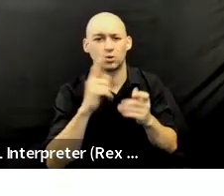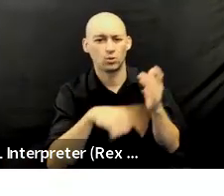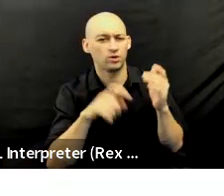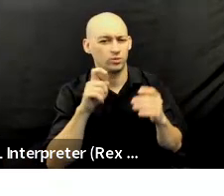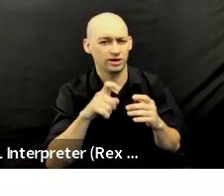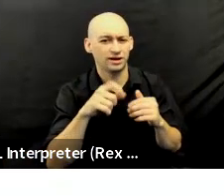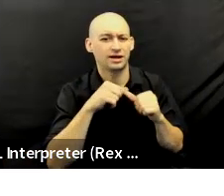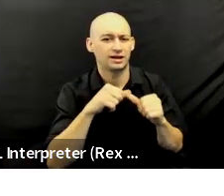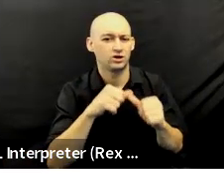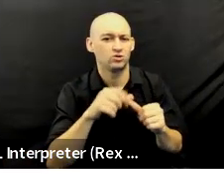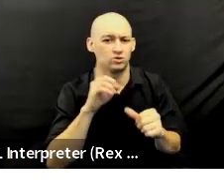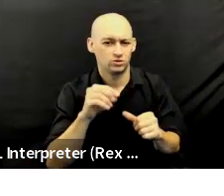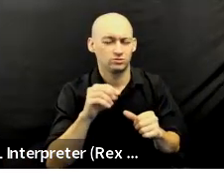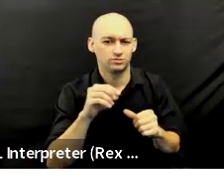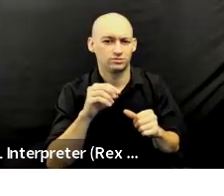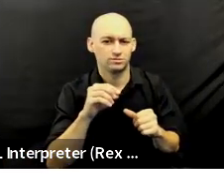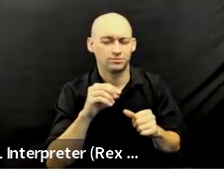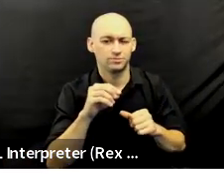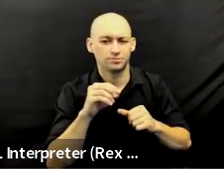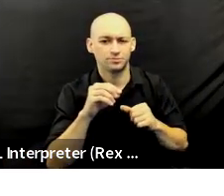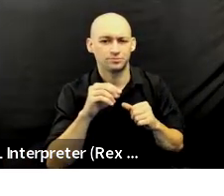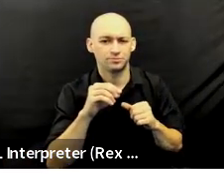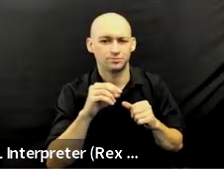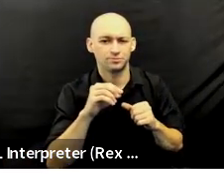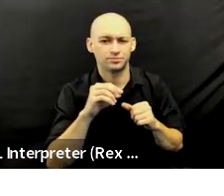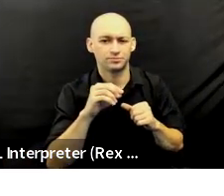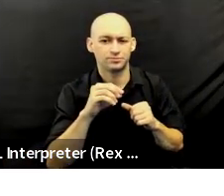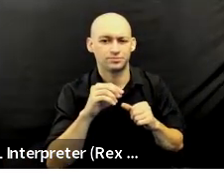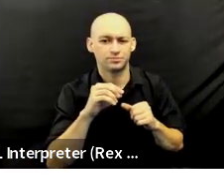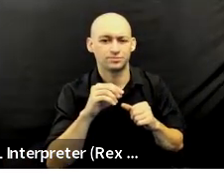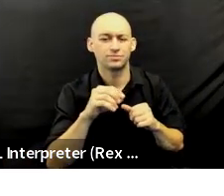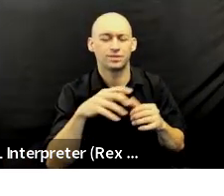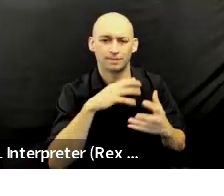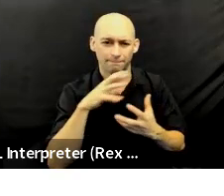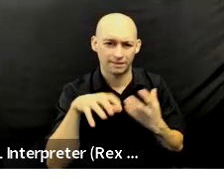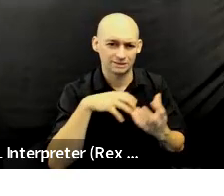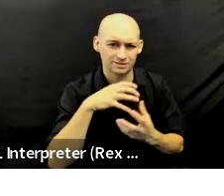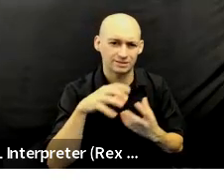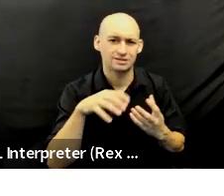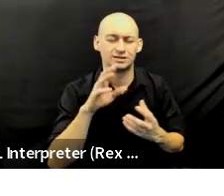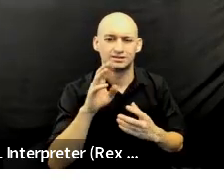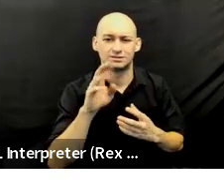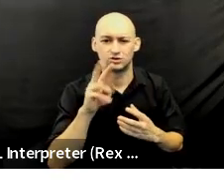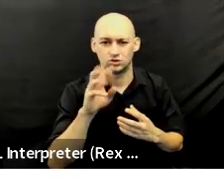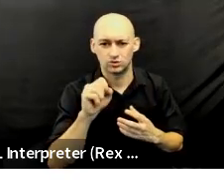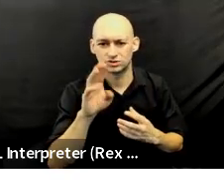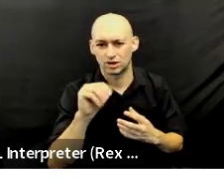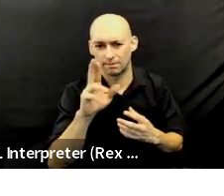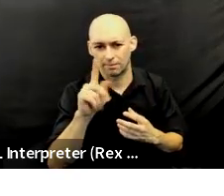to be proponents of for California, mixing land use, mixing multimodal